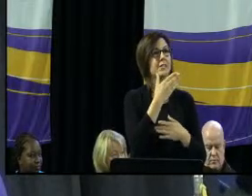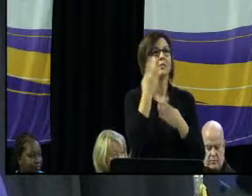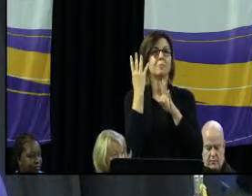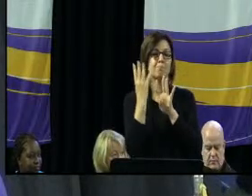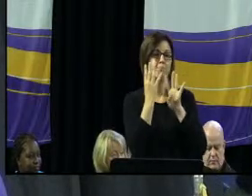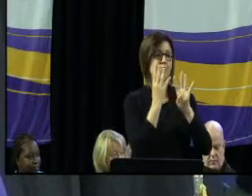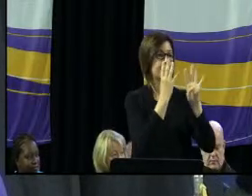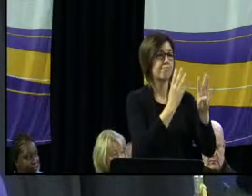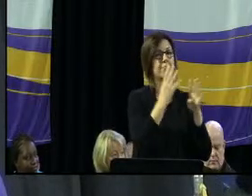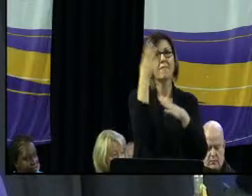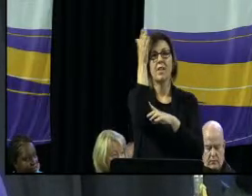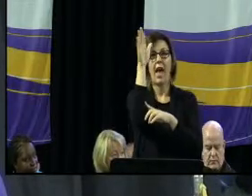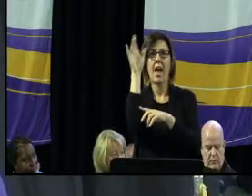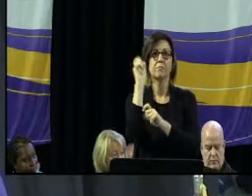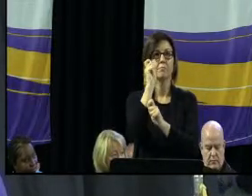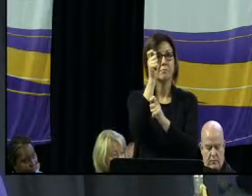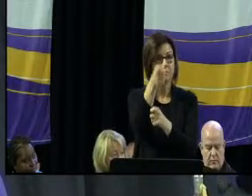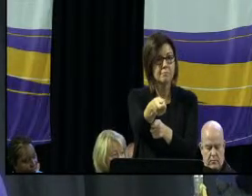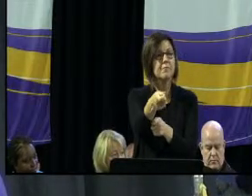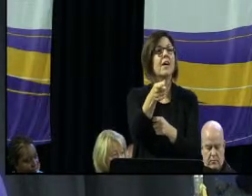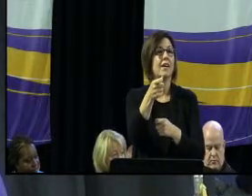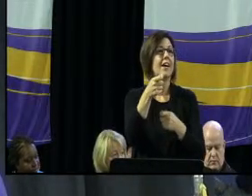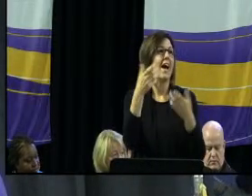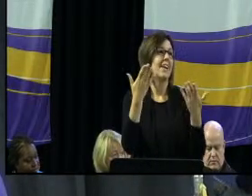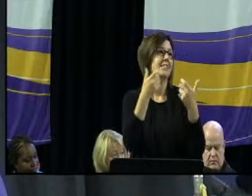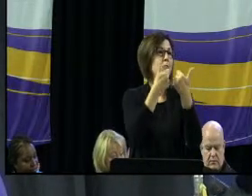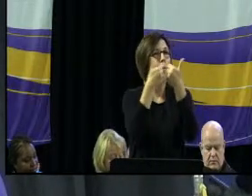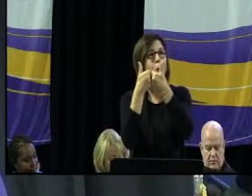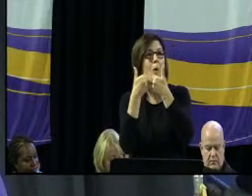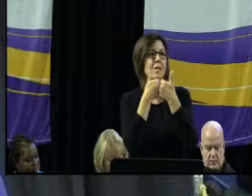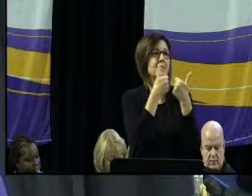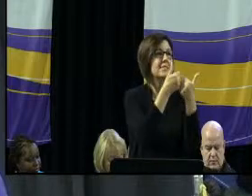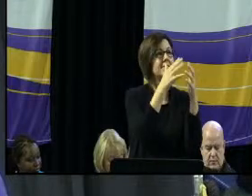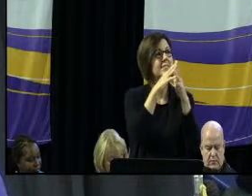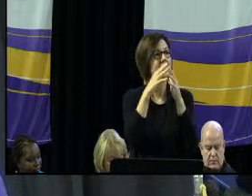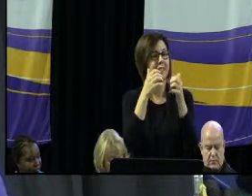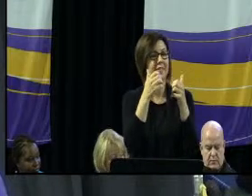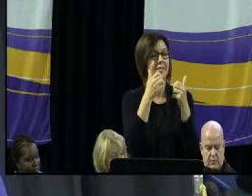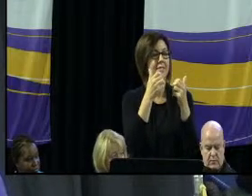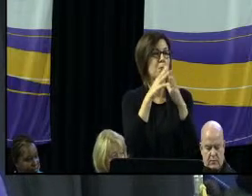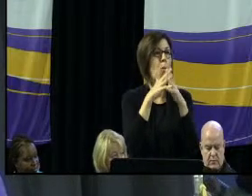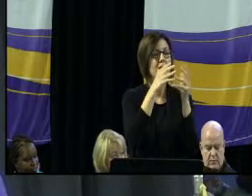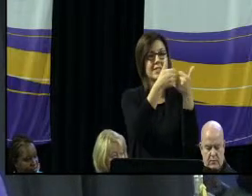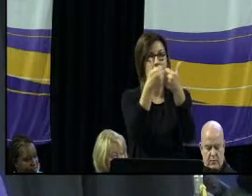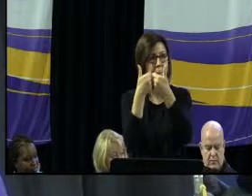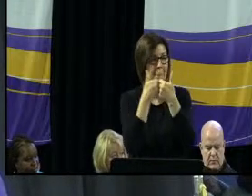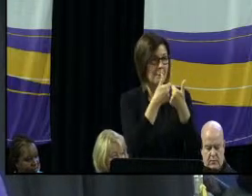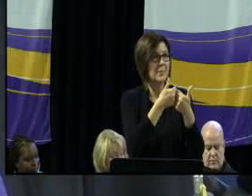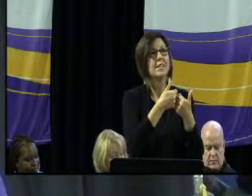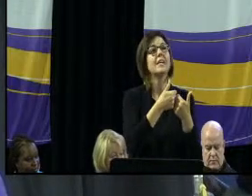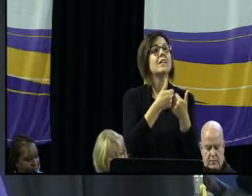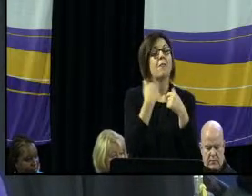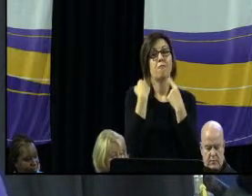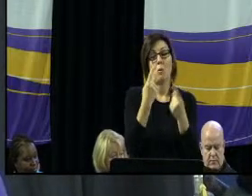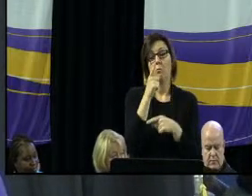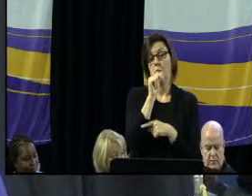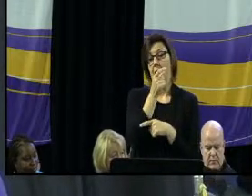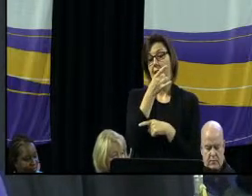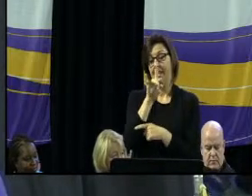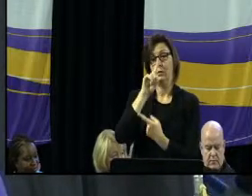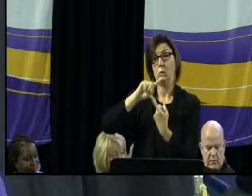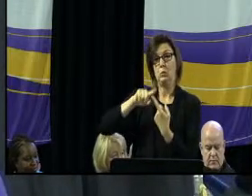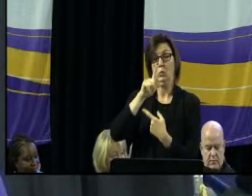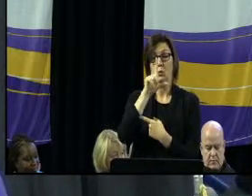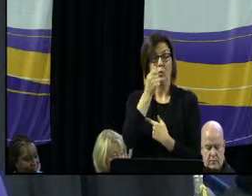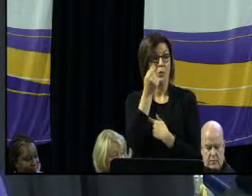Wilson sporting events and marching in the Wilson Homecoming Parade from 2018 to 2021.